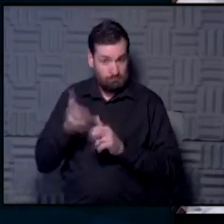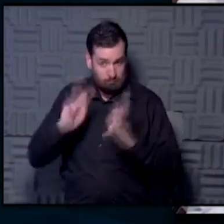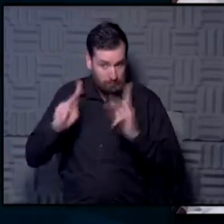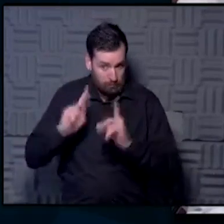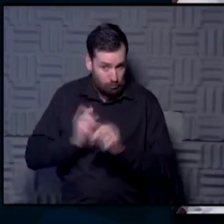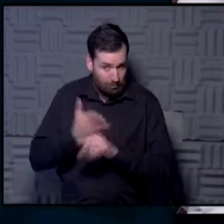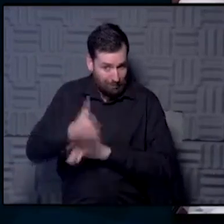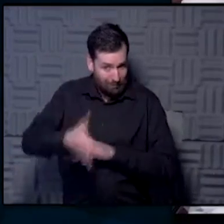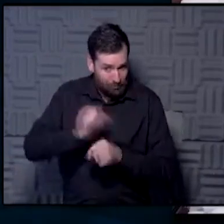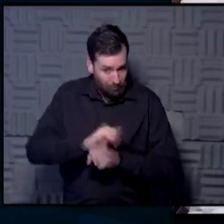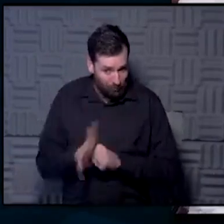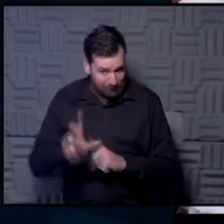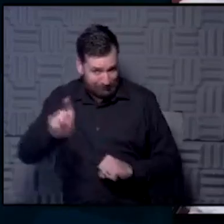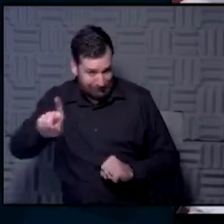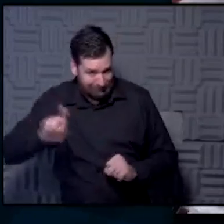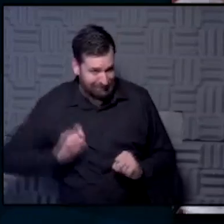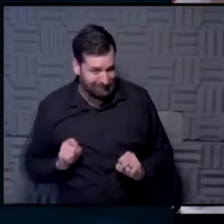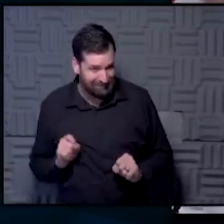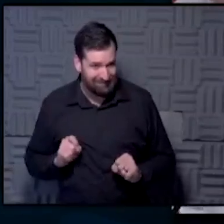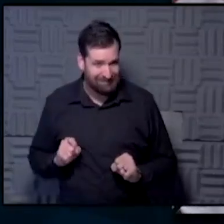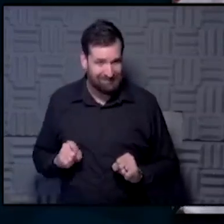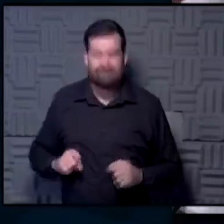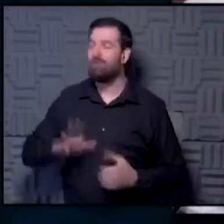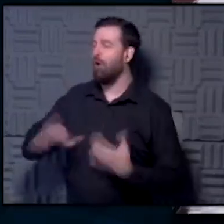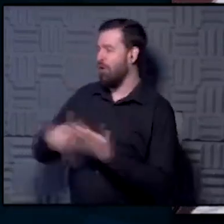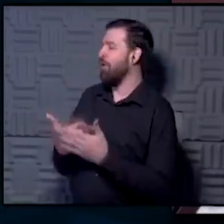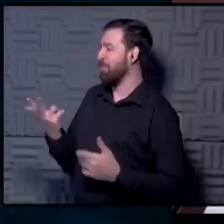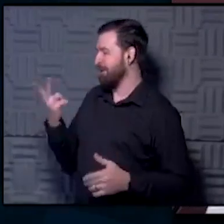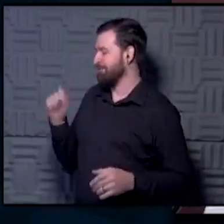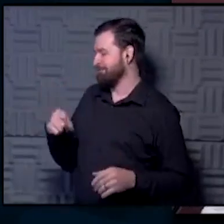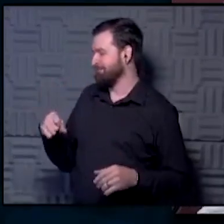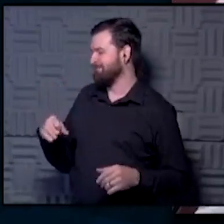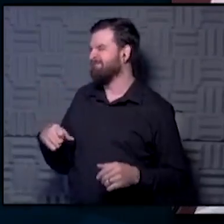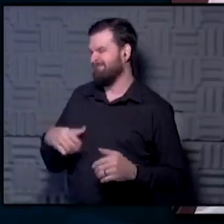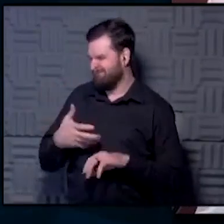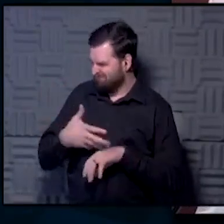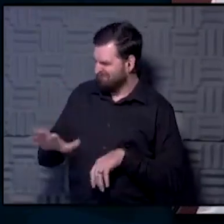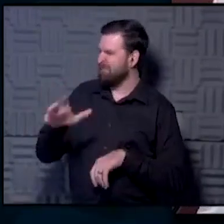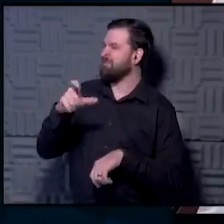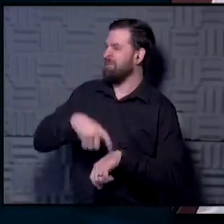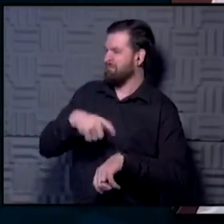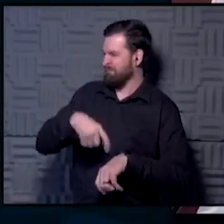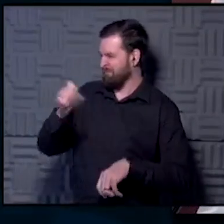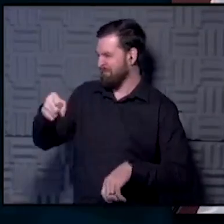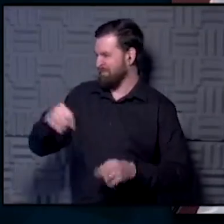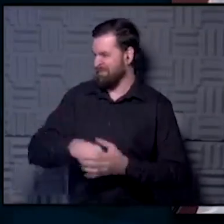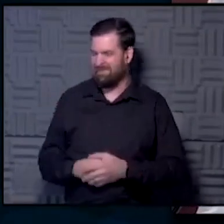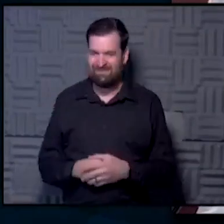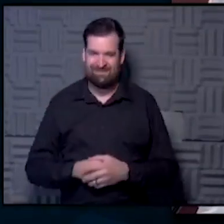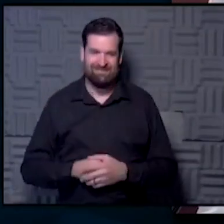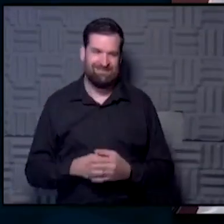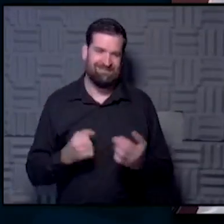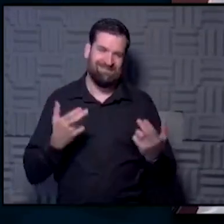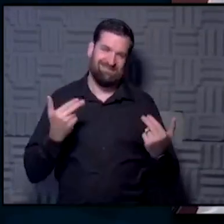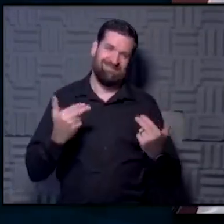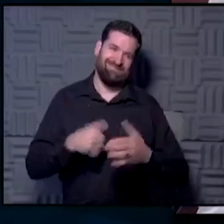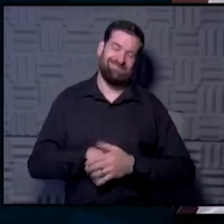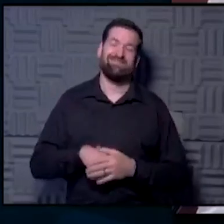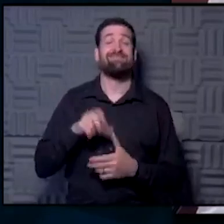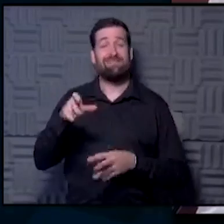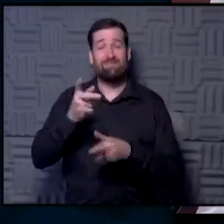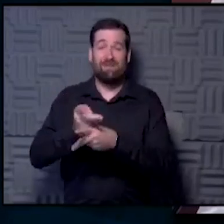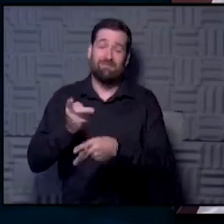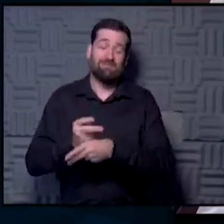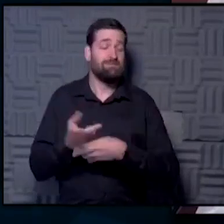post-COVID? That's what I want to know. All 3 of them. Yeah, it was a rough time. That wasn't. Yeah, it could be that way in a few moments. Got to be careful right